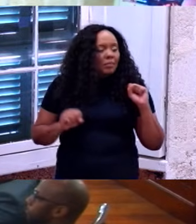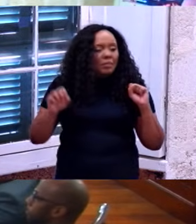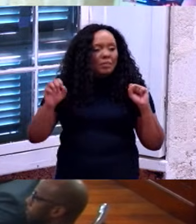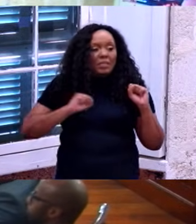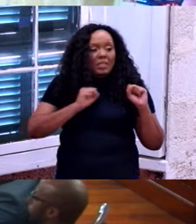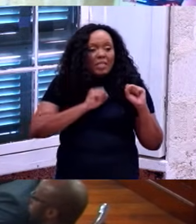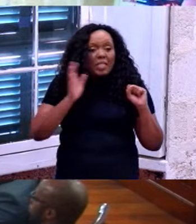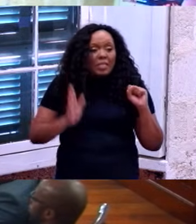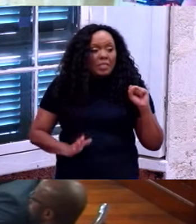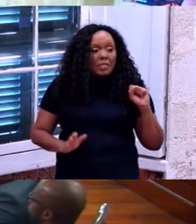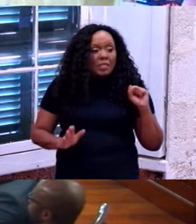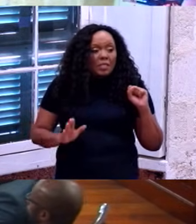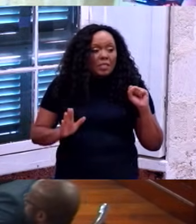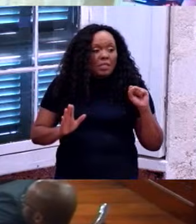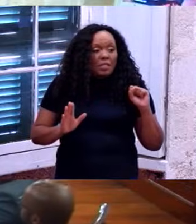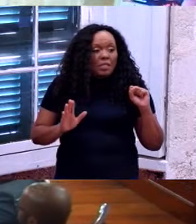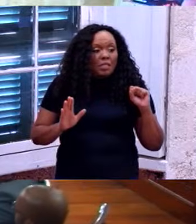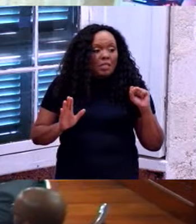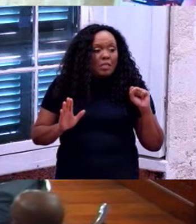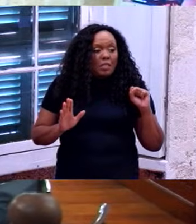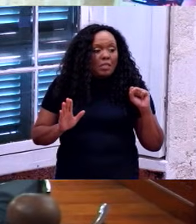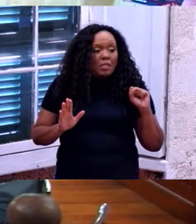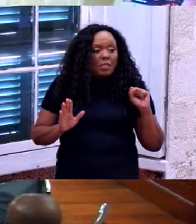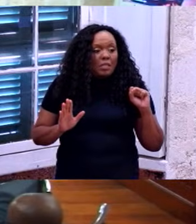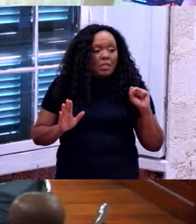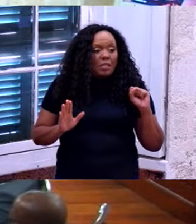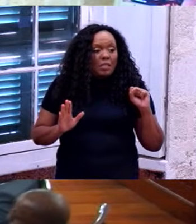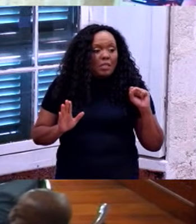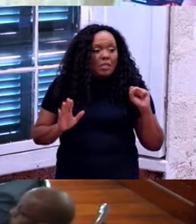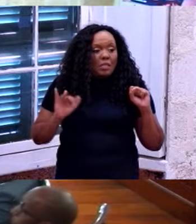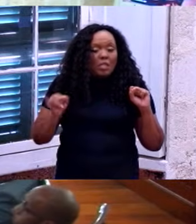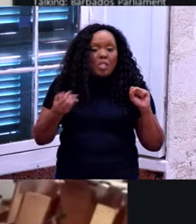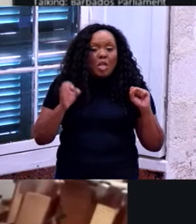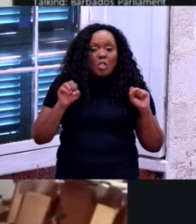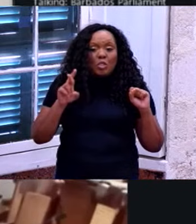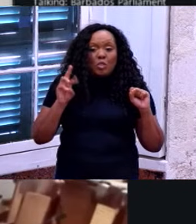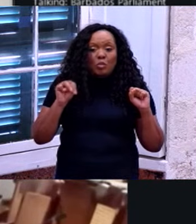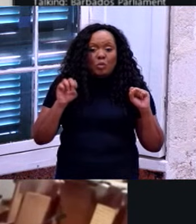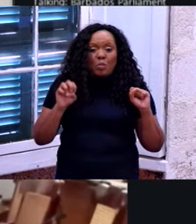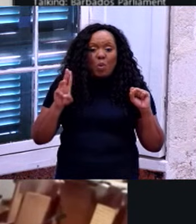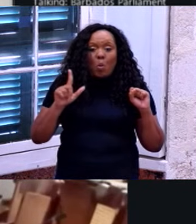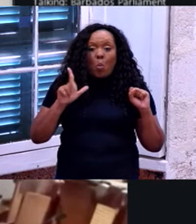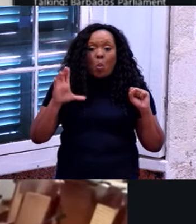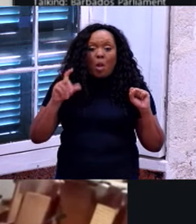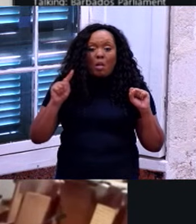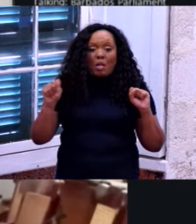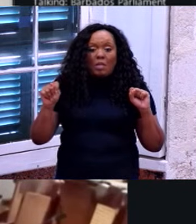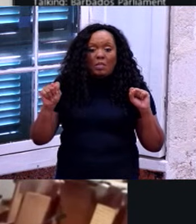Senator, the most honorable Mr. Jerome Walker, who is online, Mr. President.